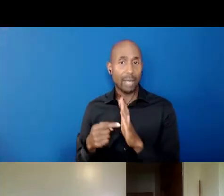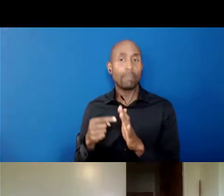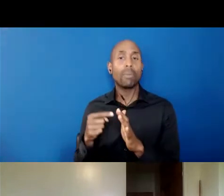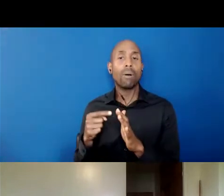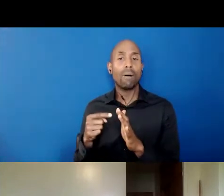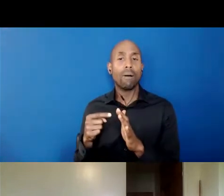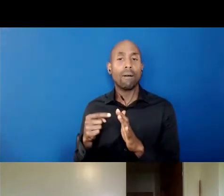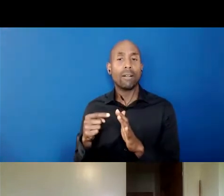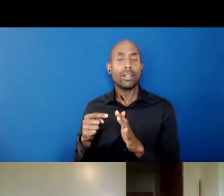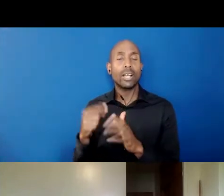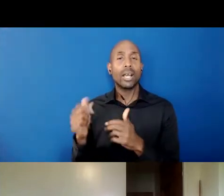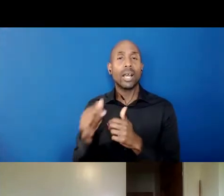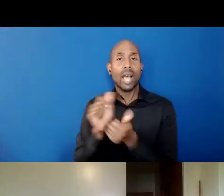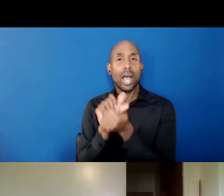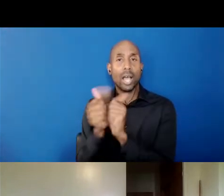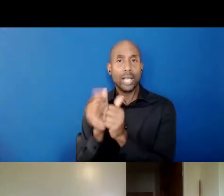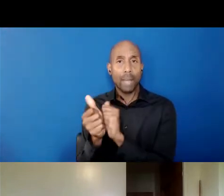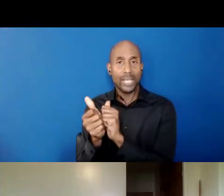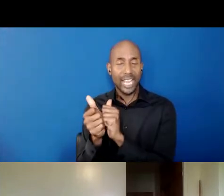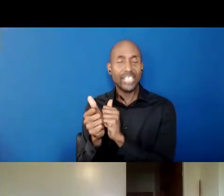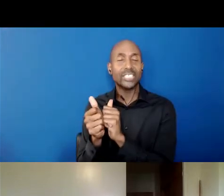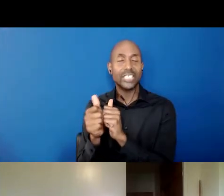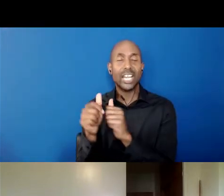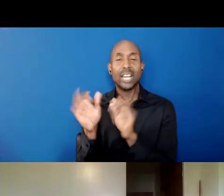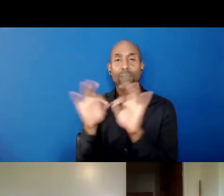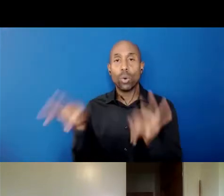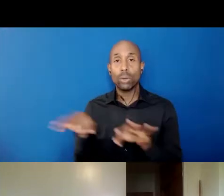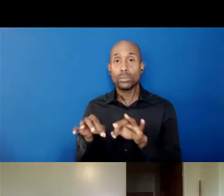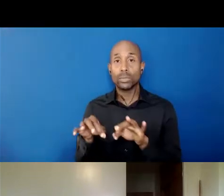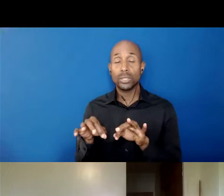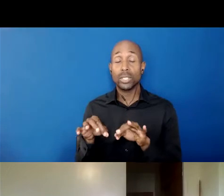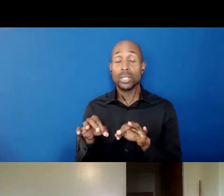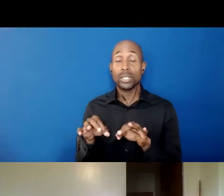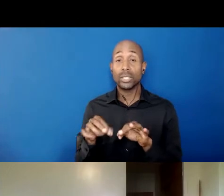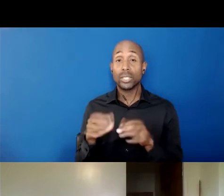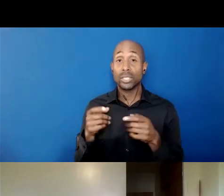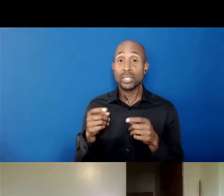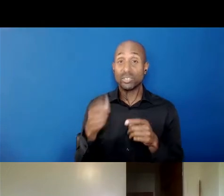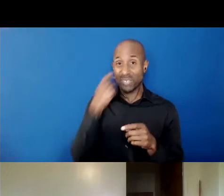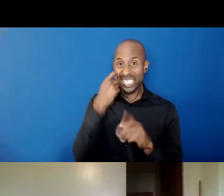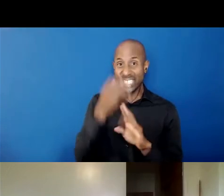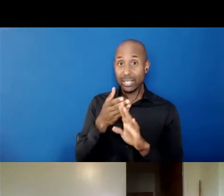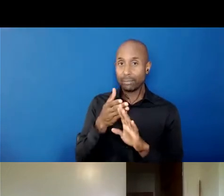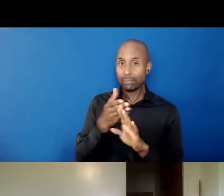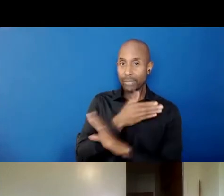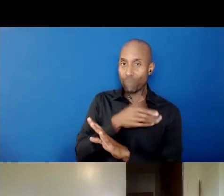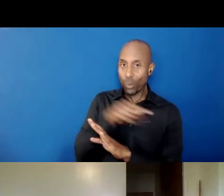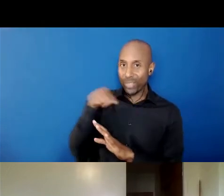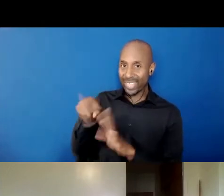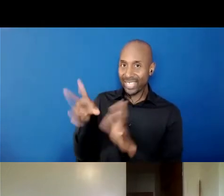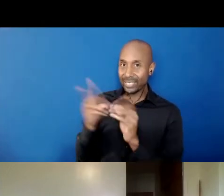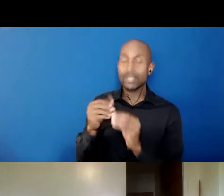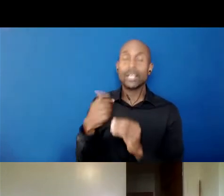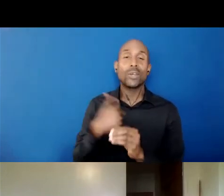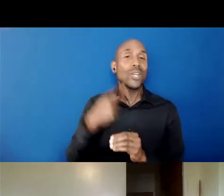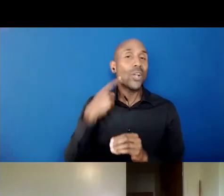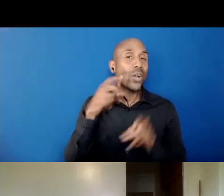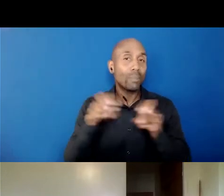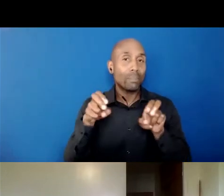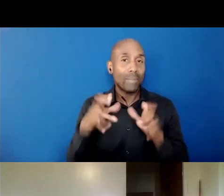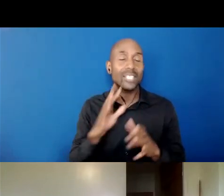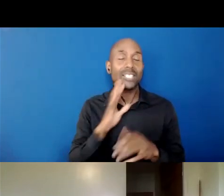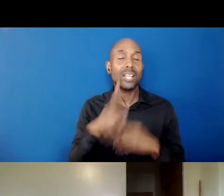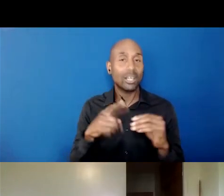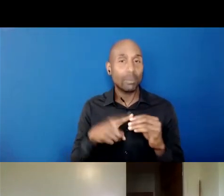the symposium today, we heard the panelists talk about the importance of having accommodation